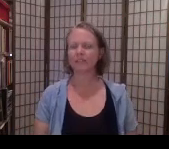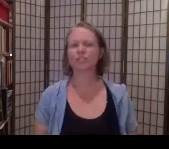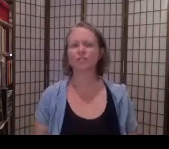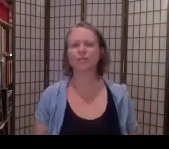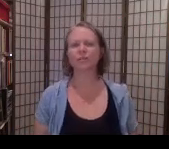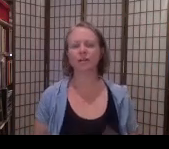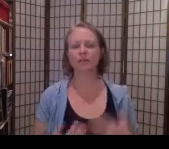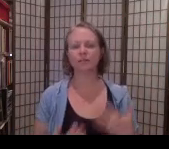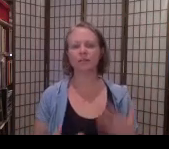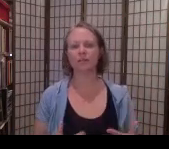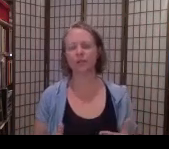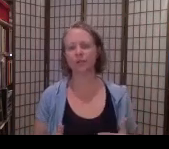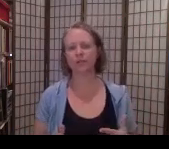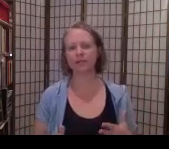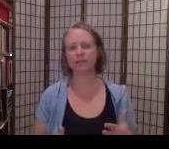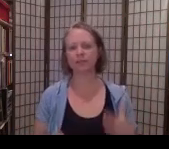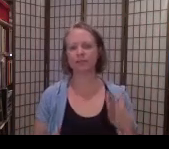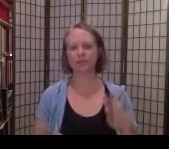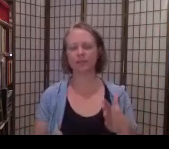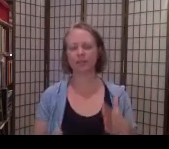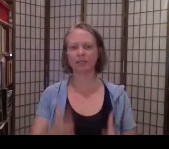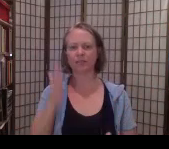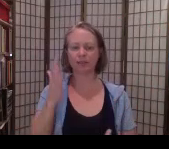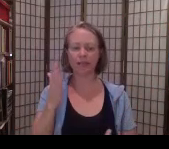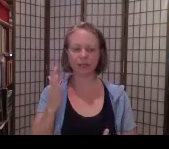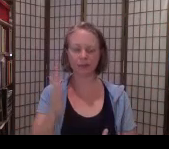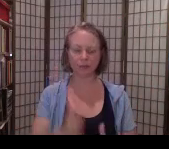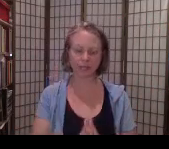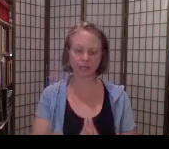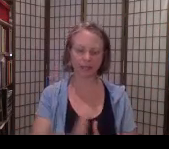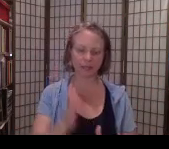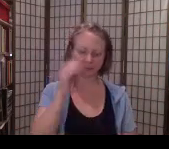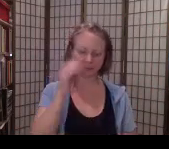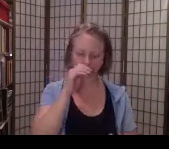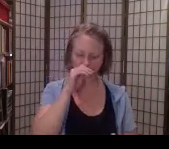So it's showing like all this stuff with coronavirus, it feels like has created almost